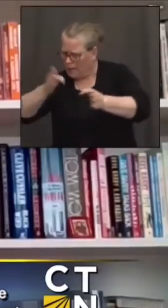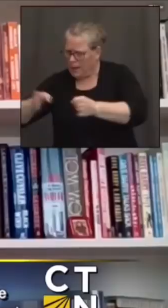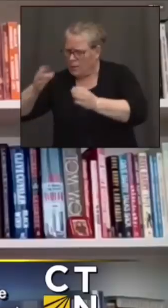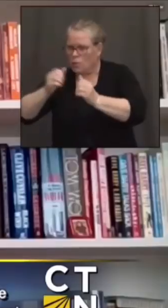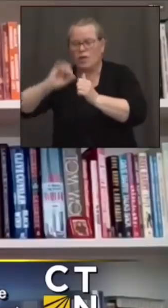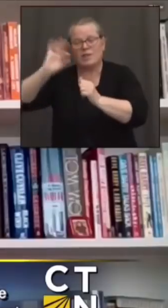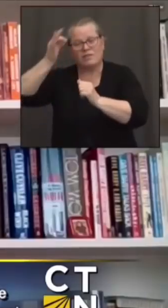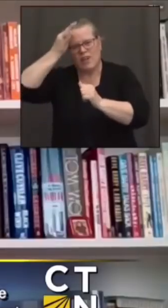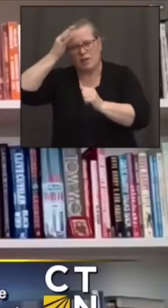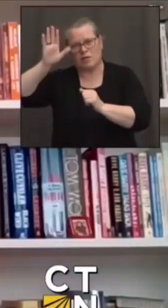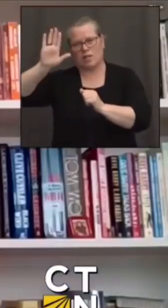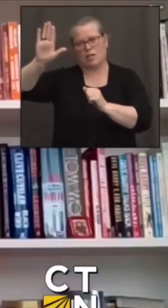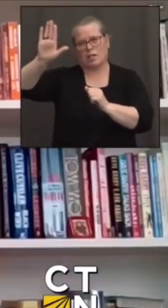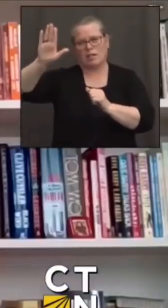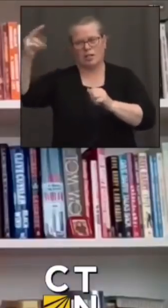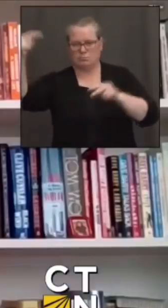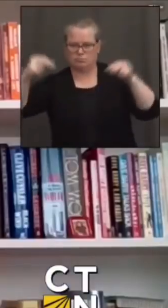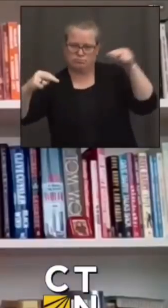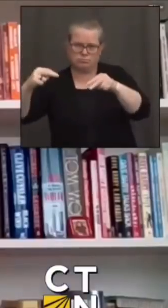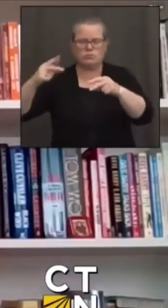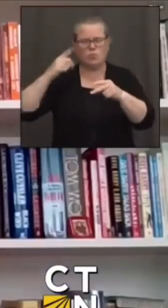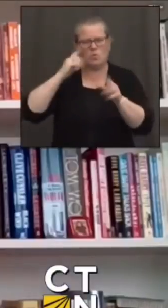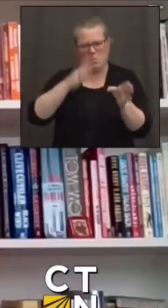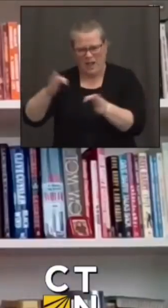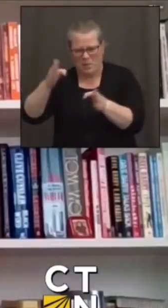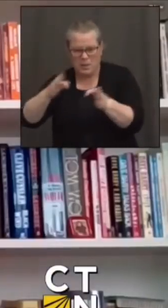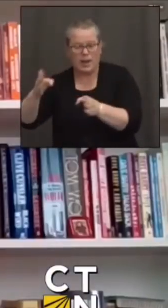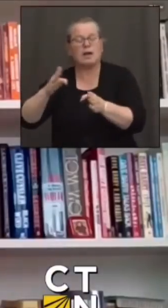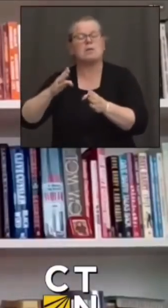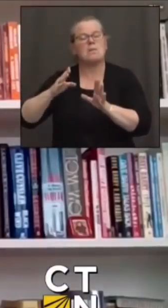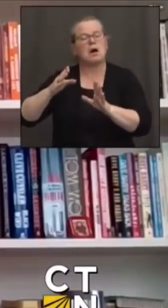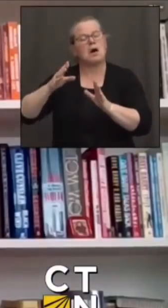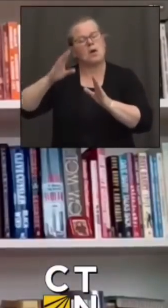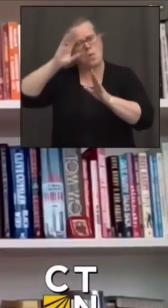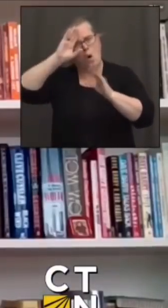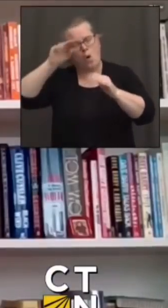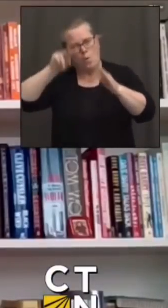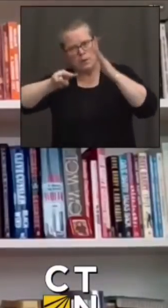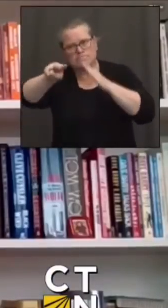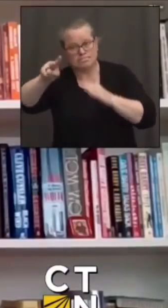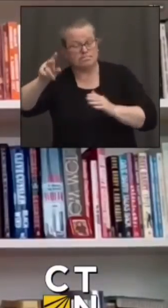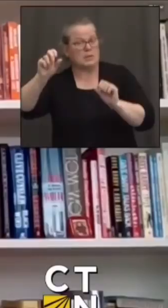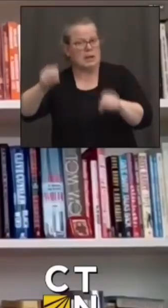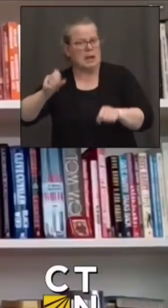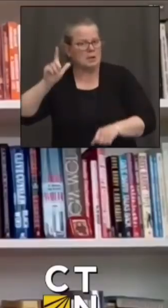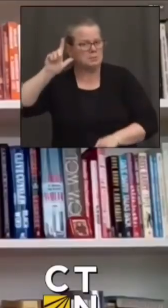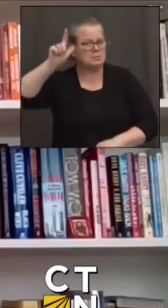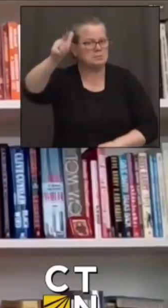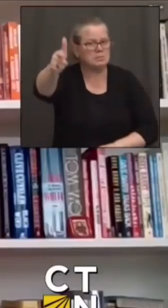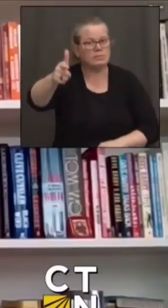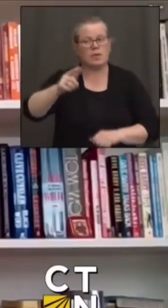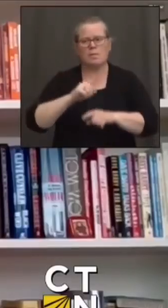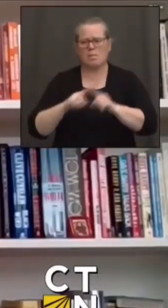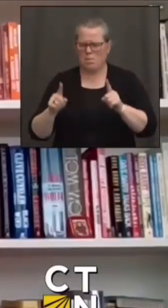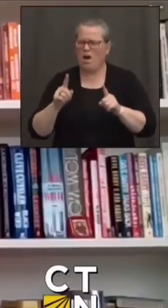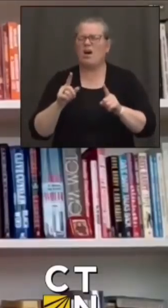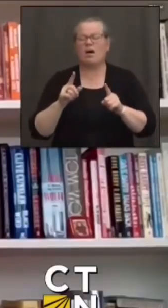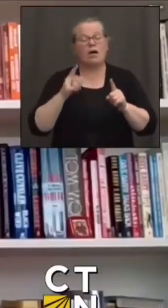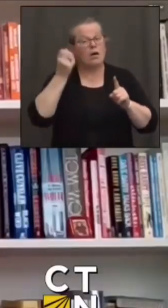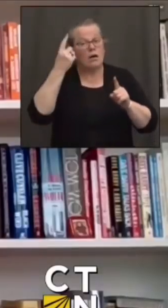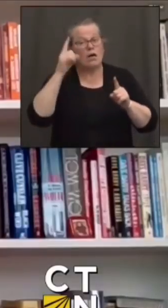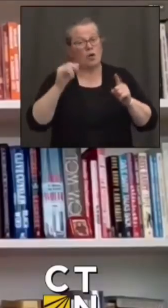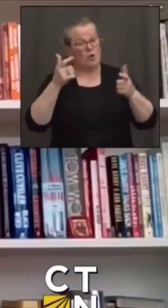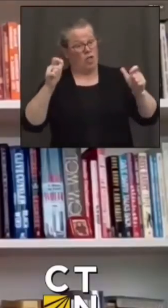federal partners there. But we will continue to make sure that there are plenty of places where people can